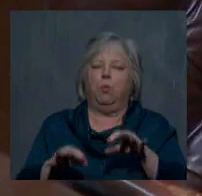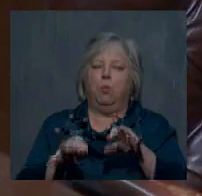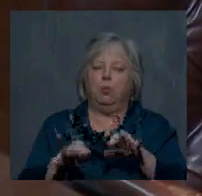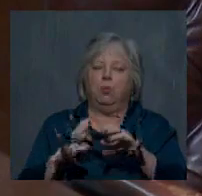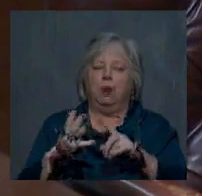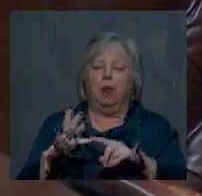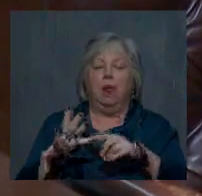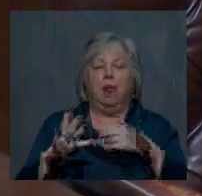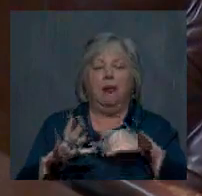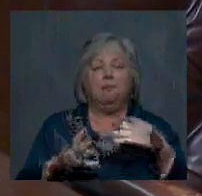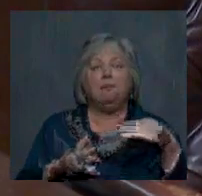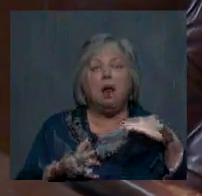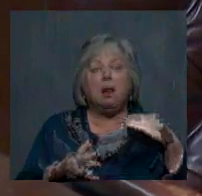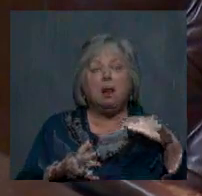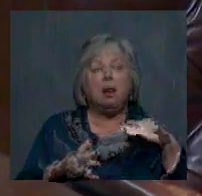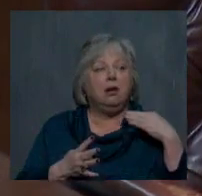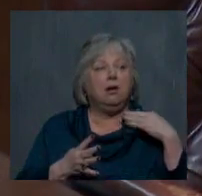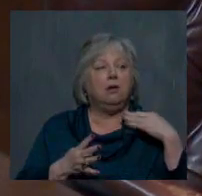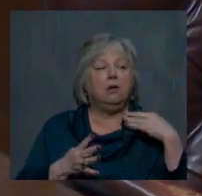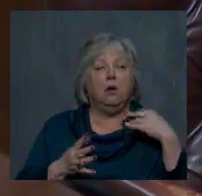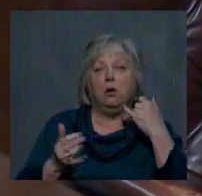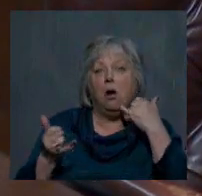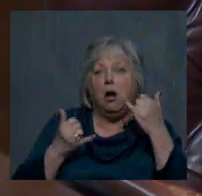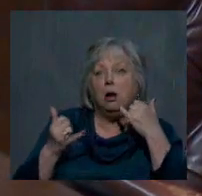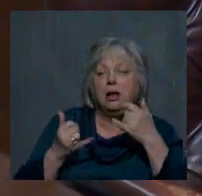They've got volunteers and